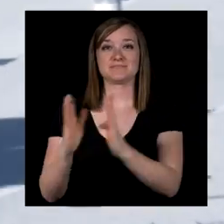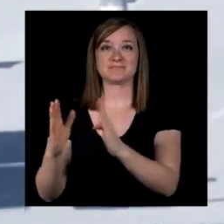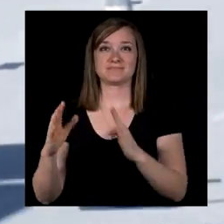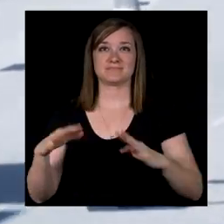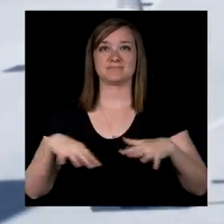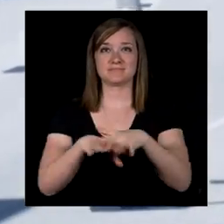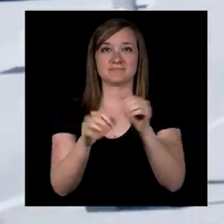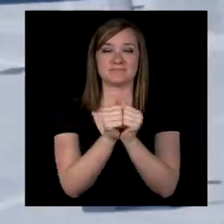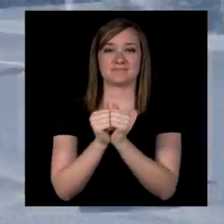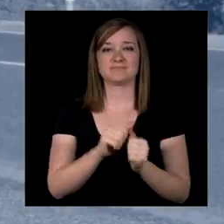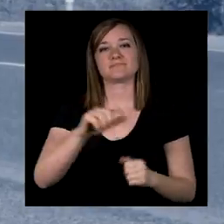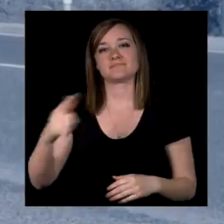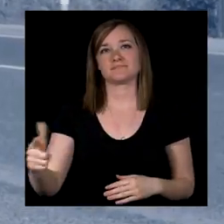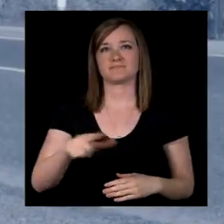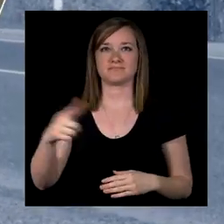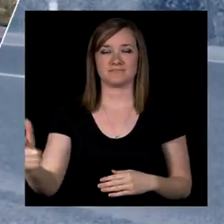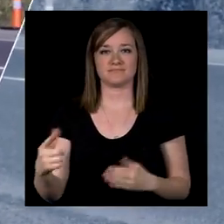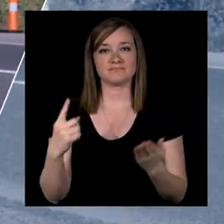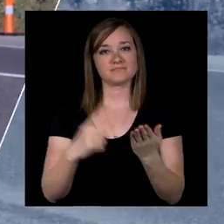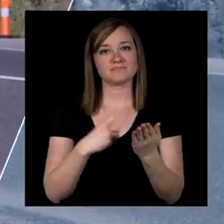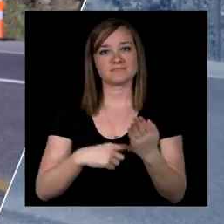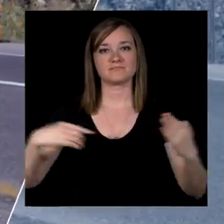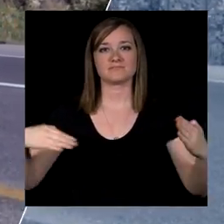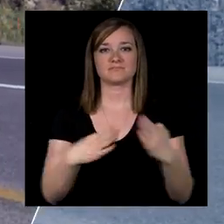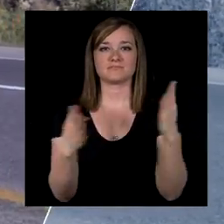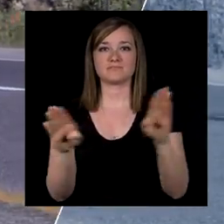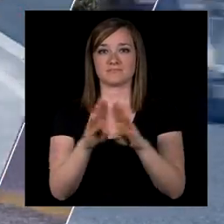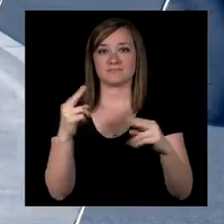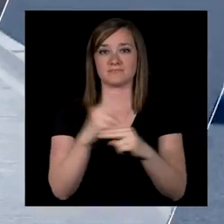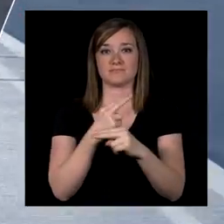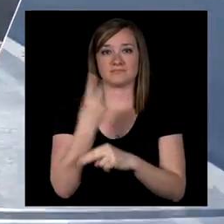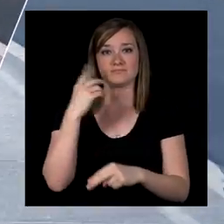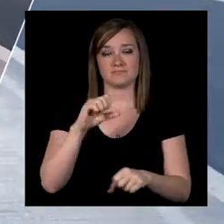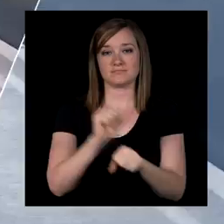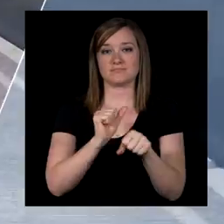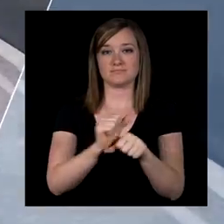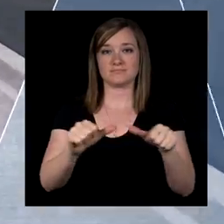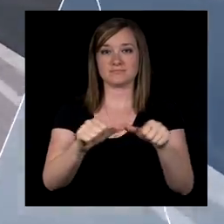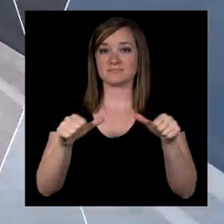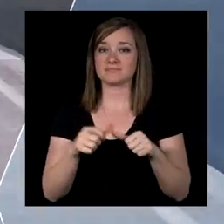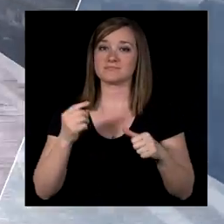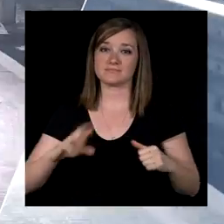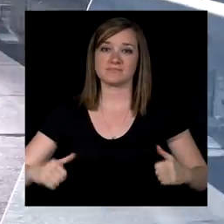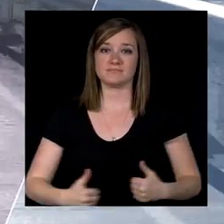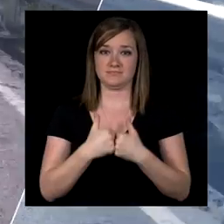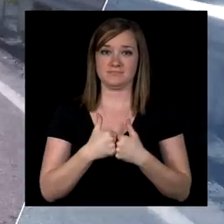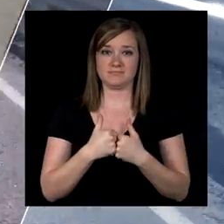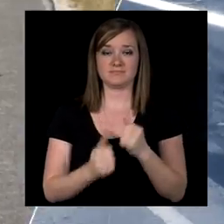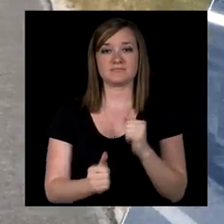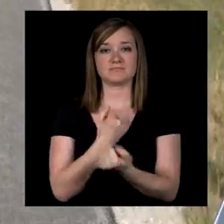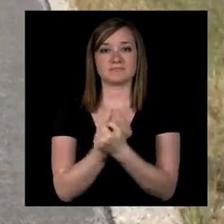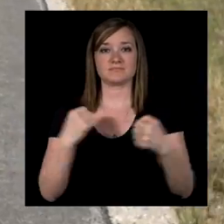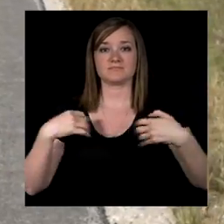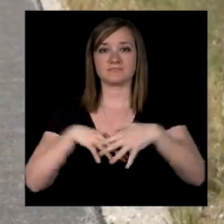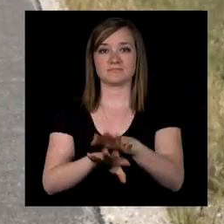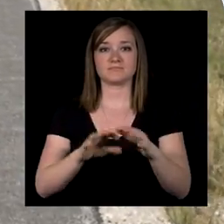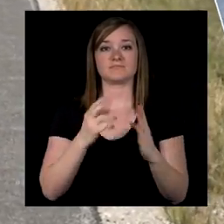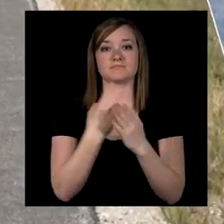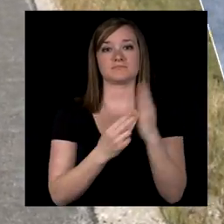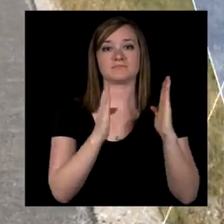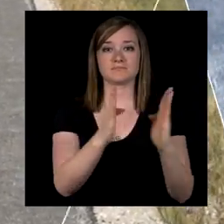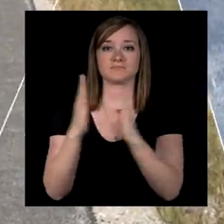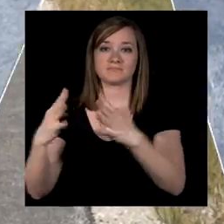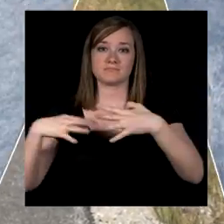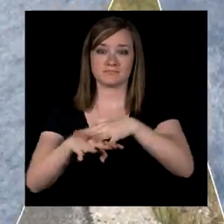When two lanes merge into one, take turns. You can be faced with closed lanes on highways for work zones or a crash scene. The safest merging is to think about